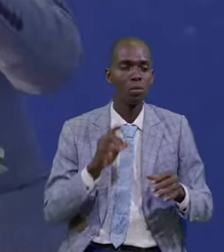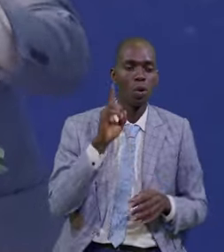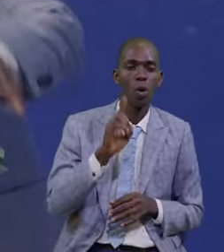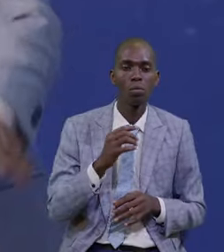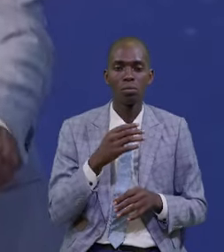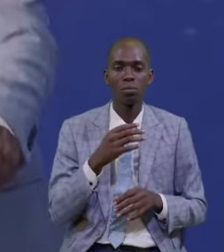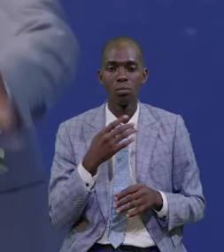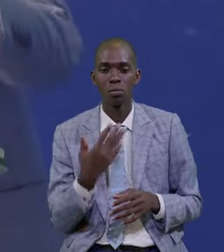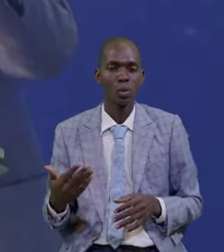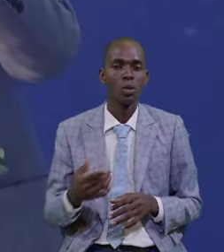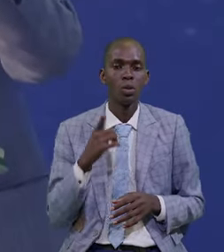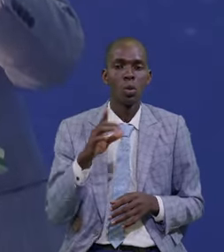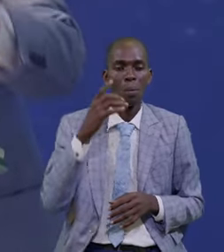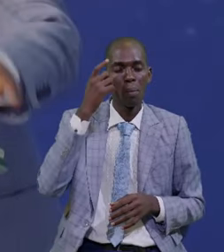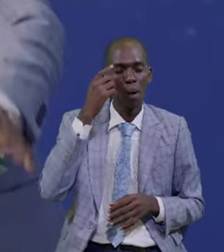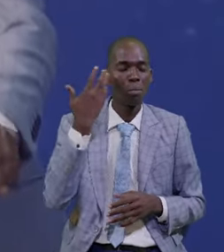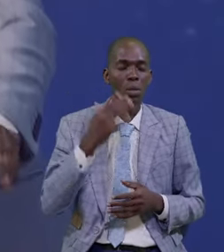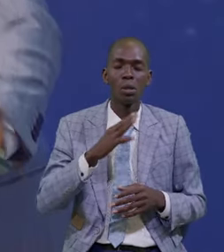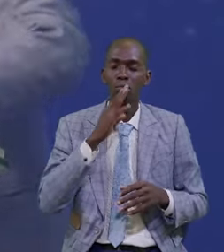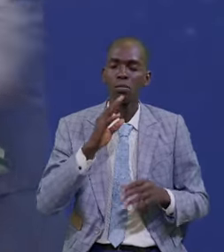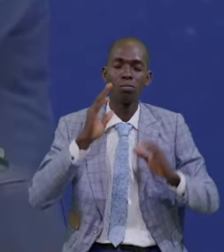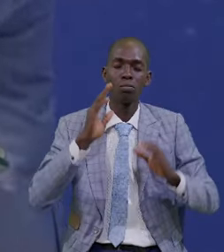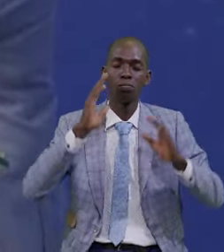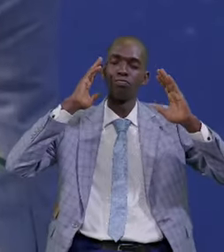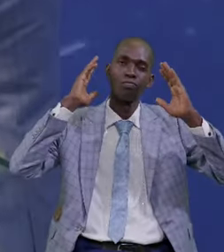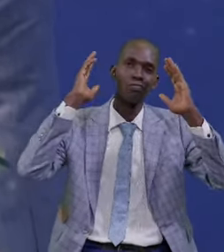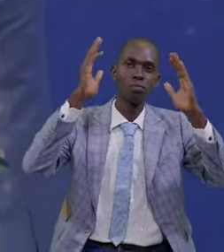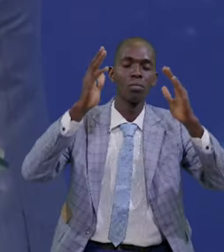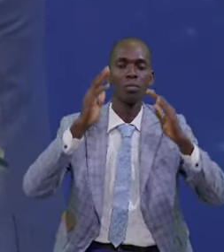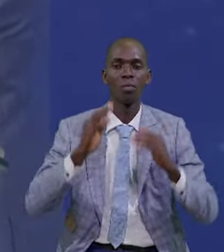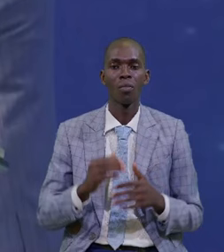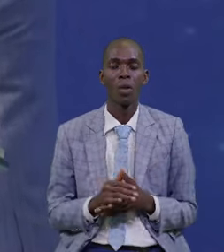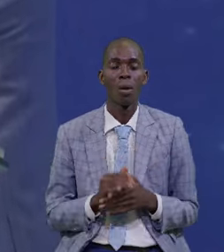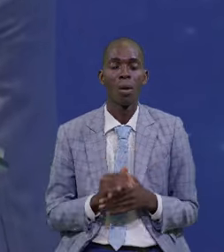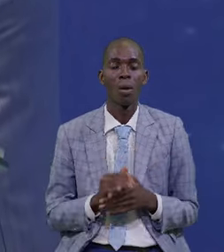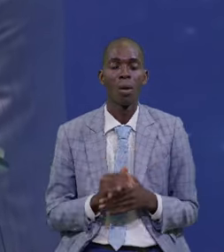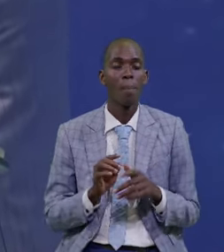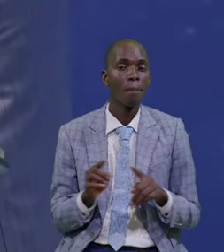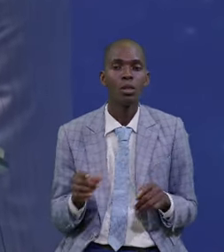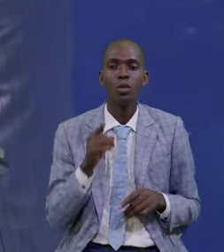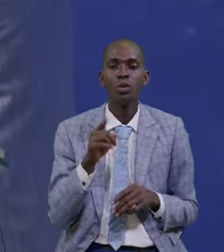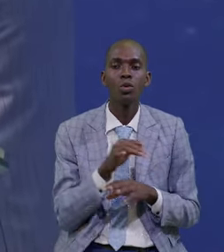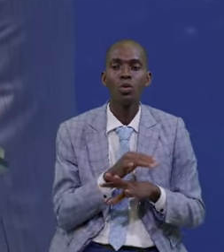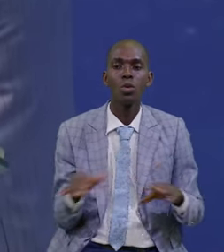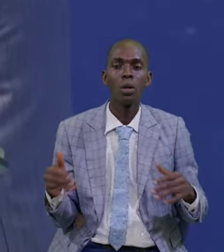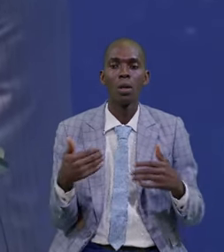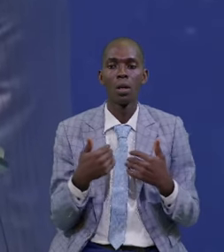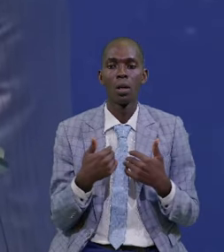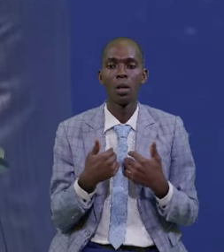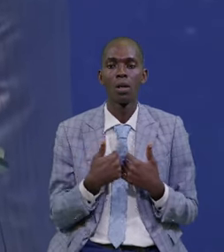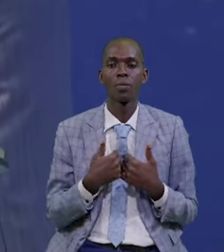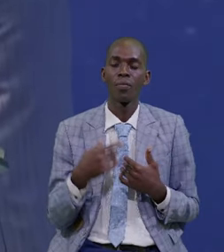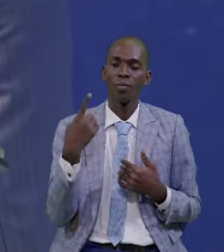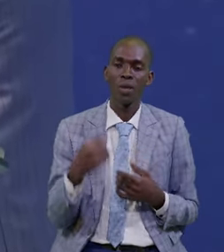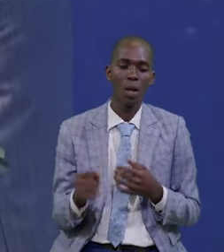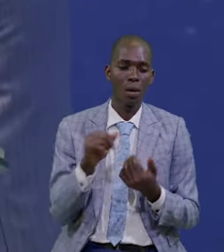committed in quotes, you might be consecrated in quotes, but you do not have the